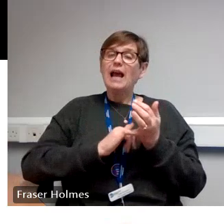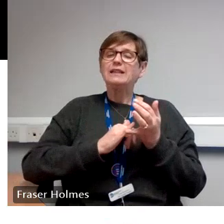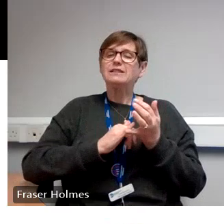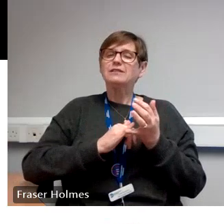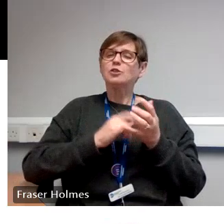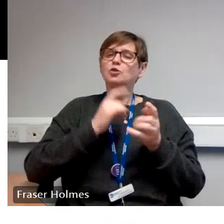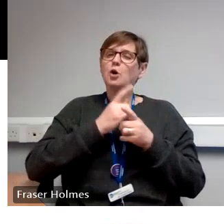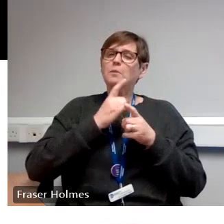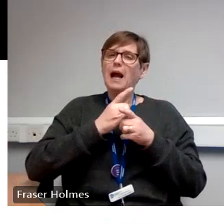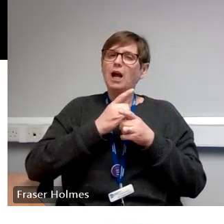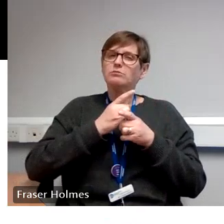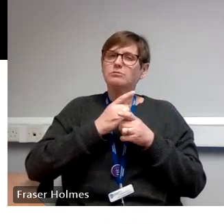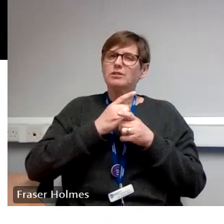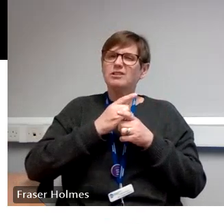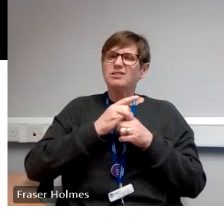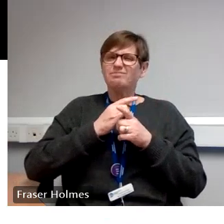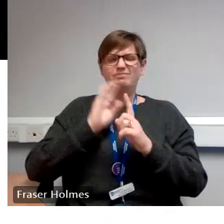roles, they